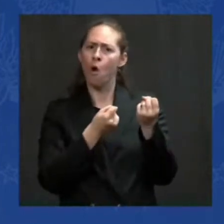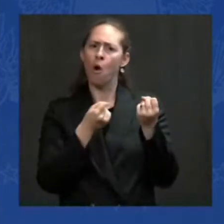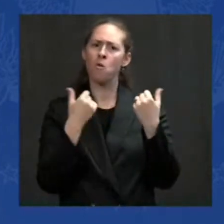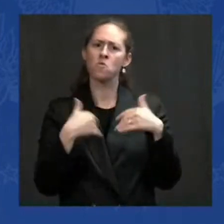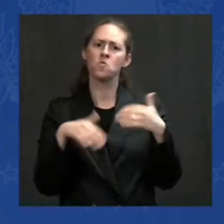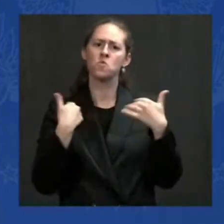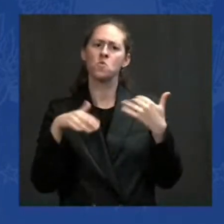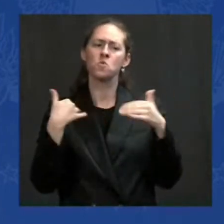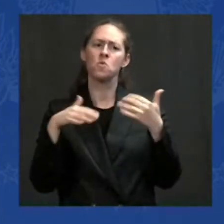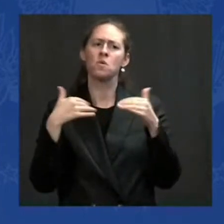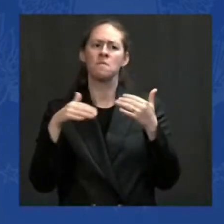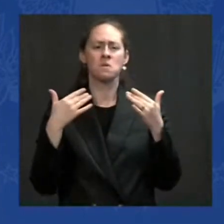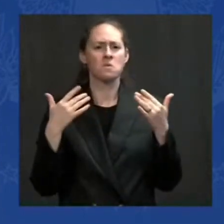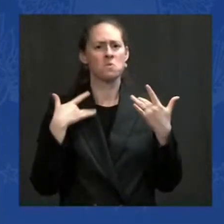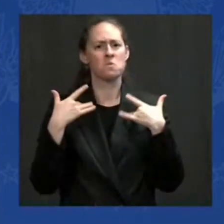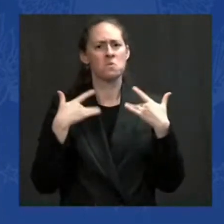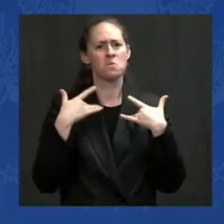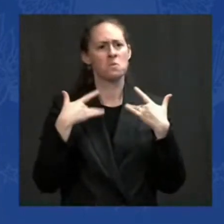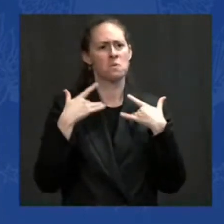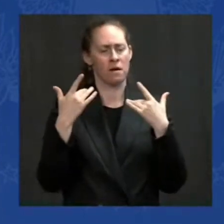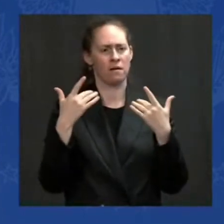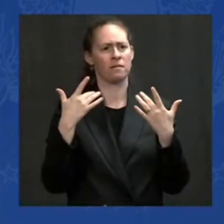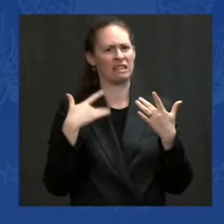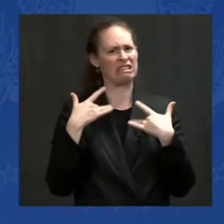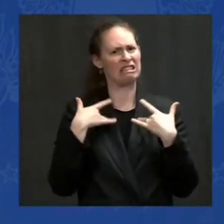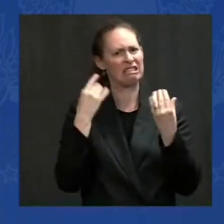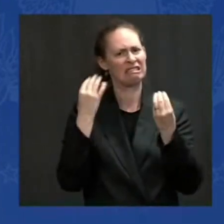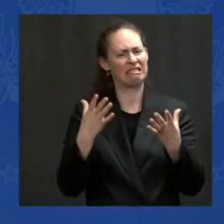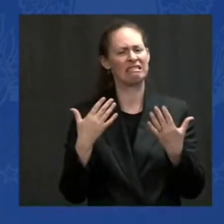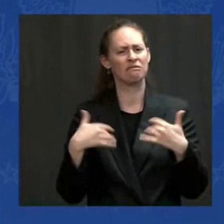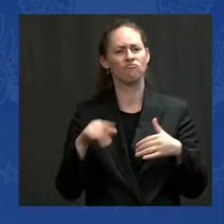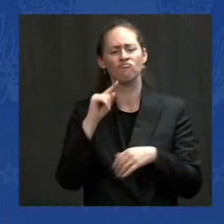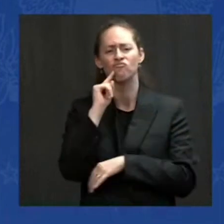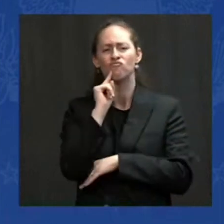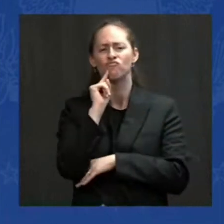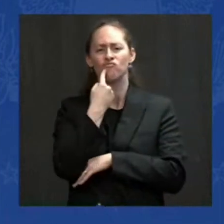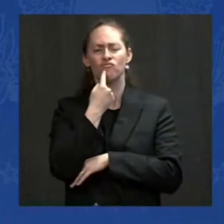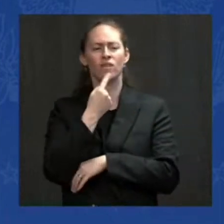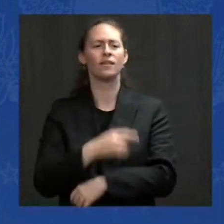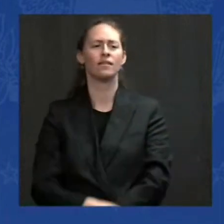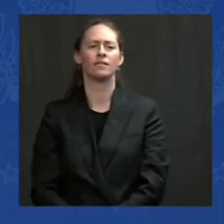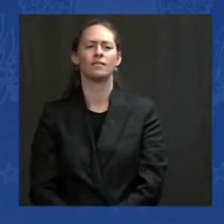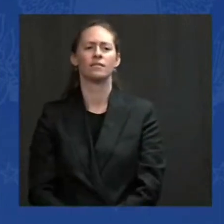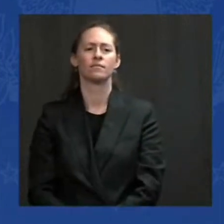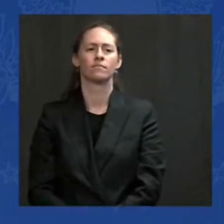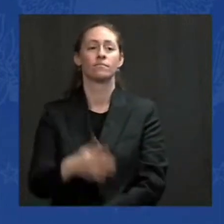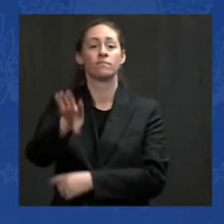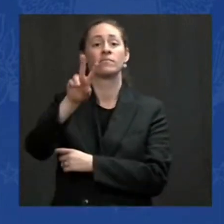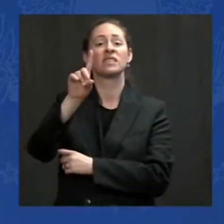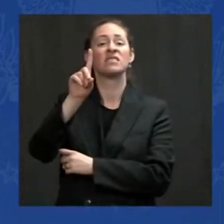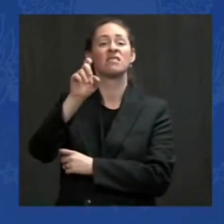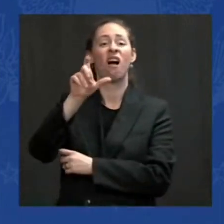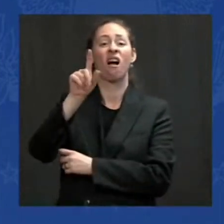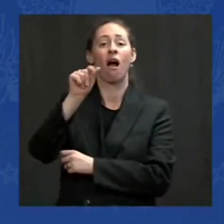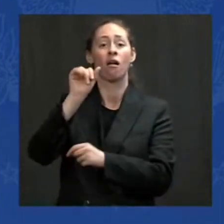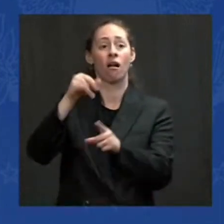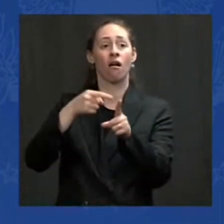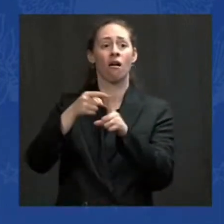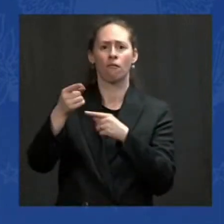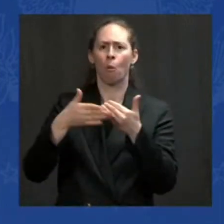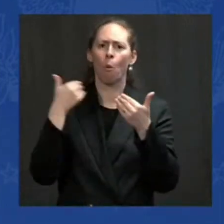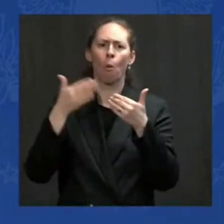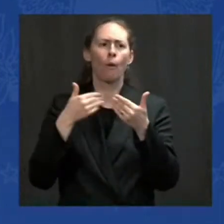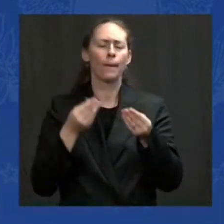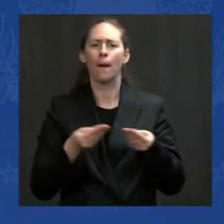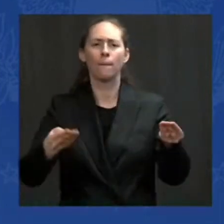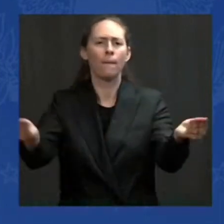rapid rise is troubling. We know that the Delta variant has increased transmissibility, and it is currently surging in pockets of the country